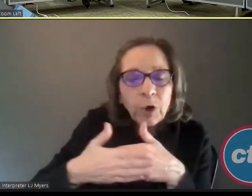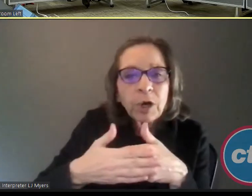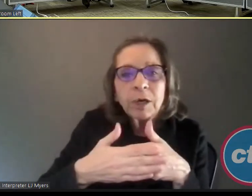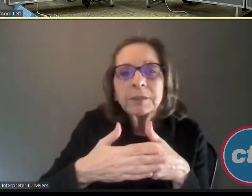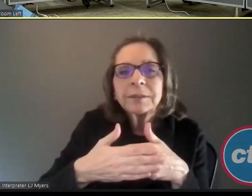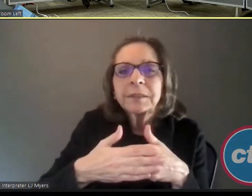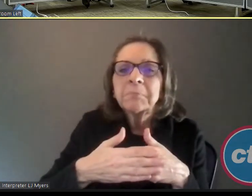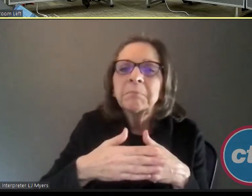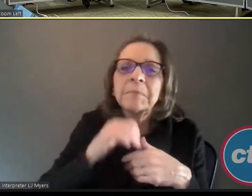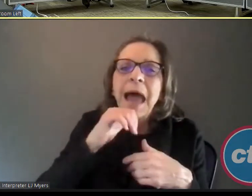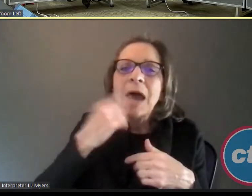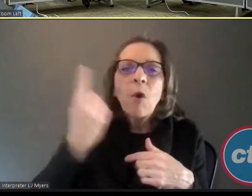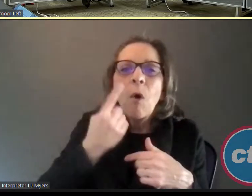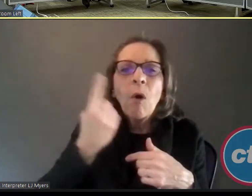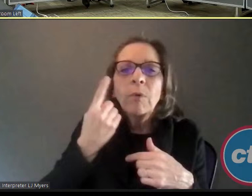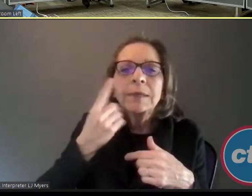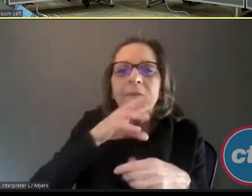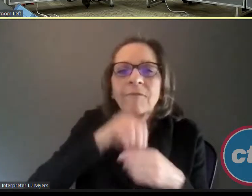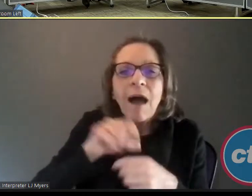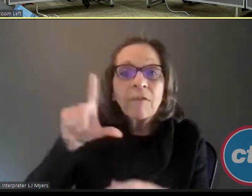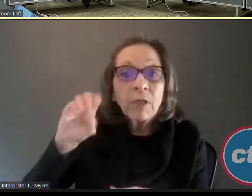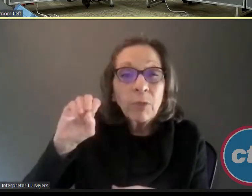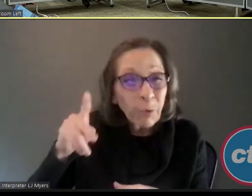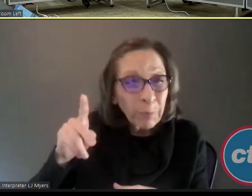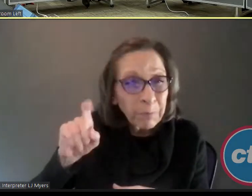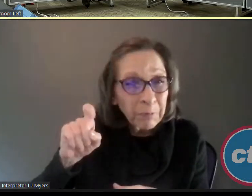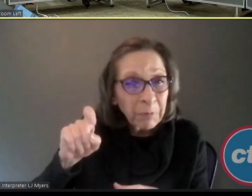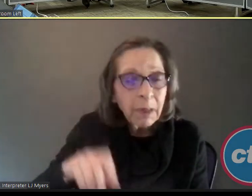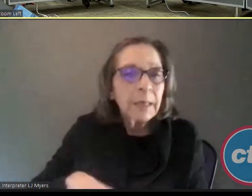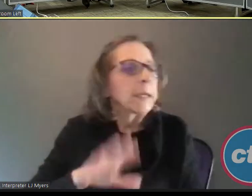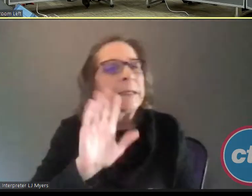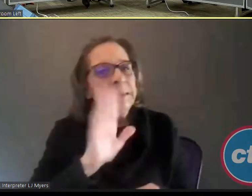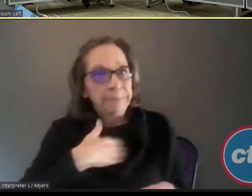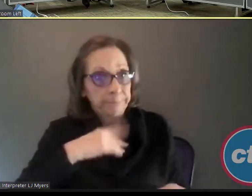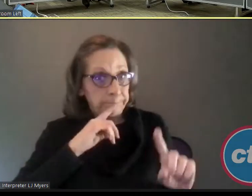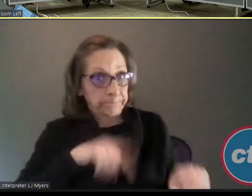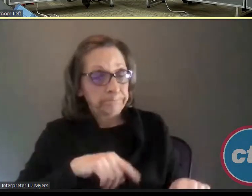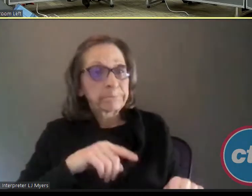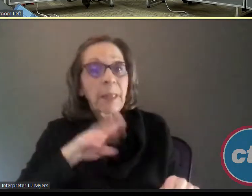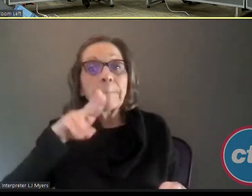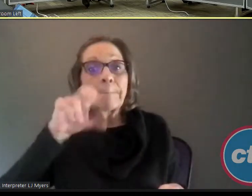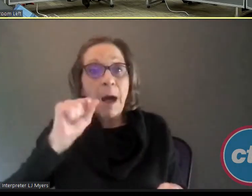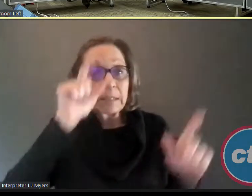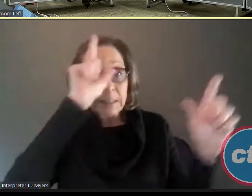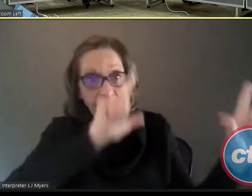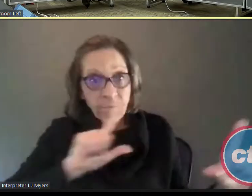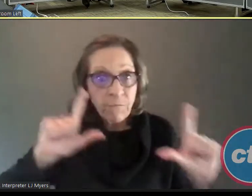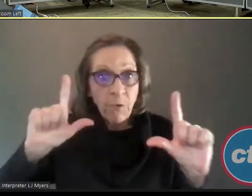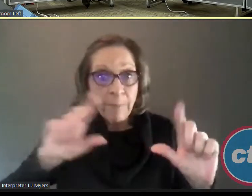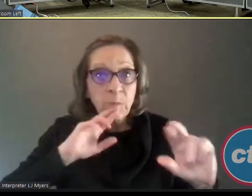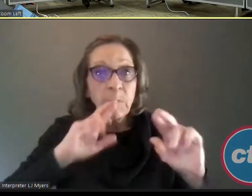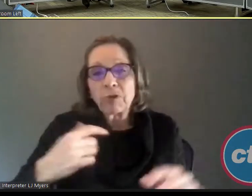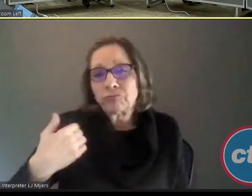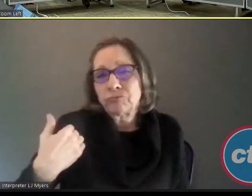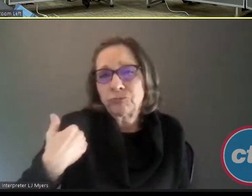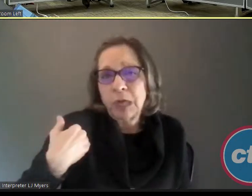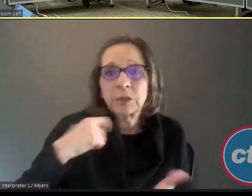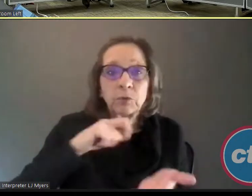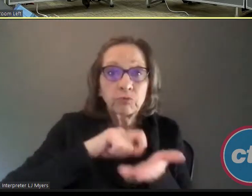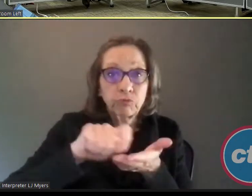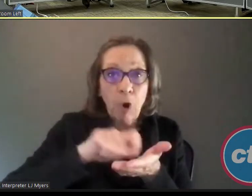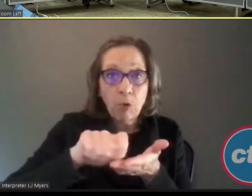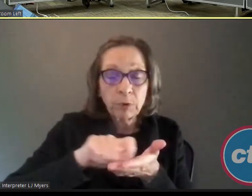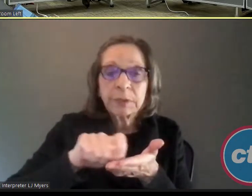from the loop, or? And I guess I will say to you that the bus vision framing report that we just got written